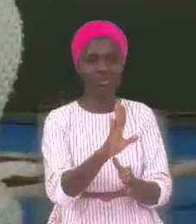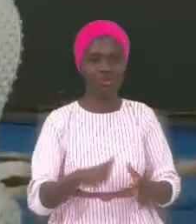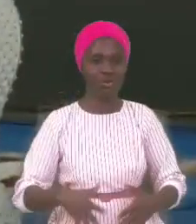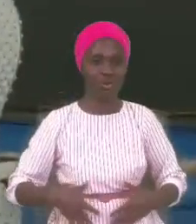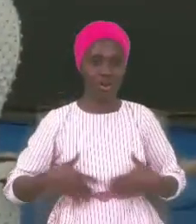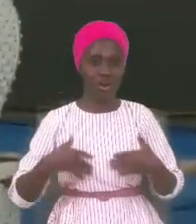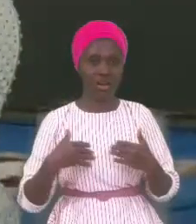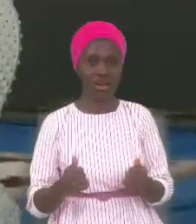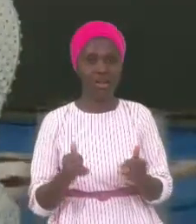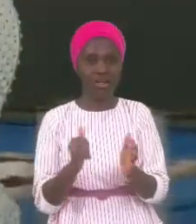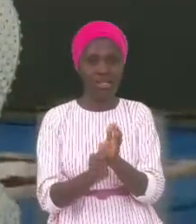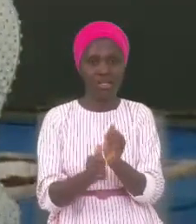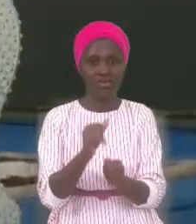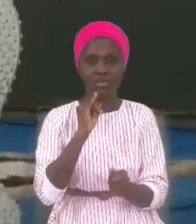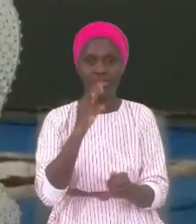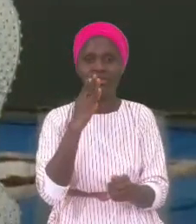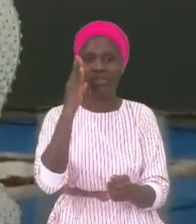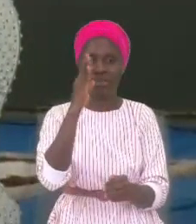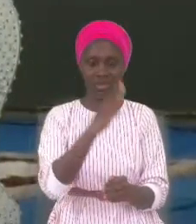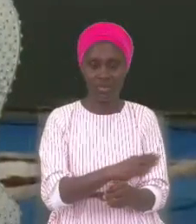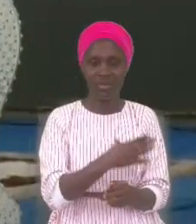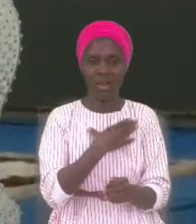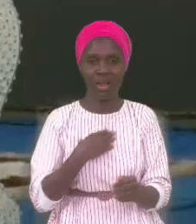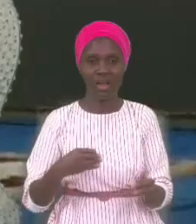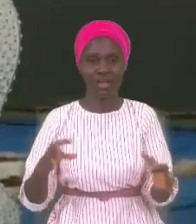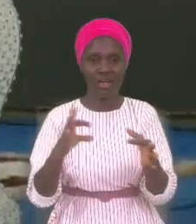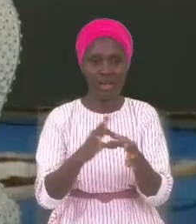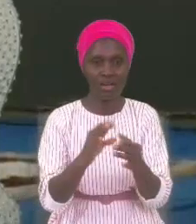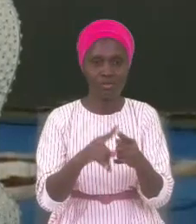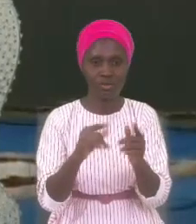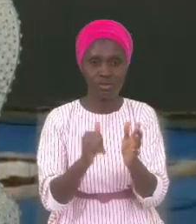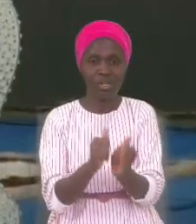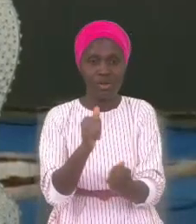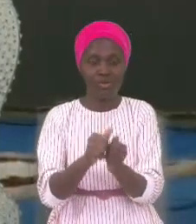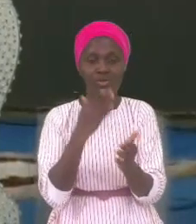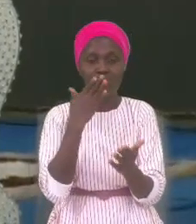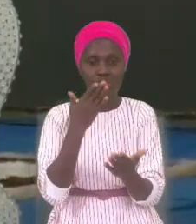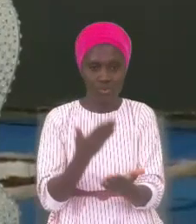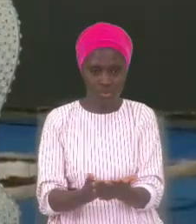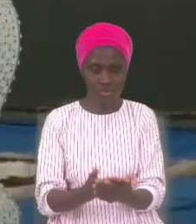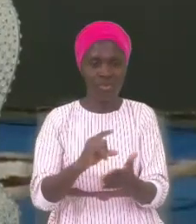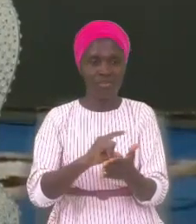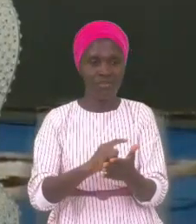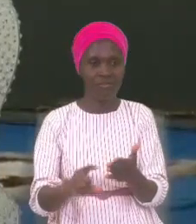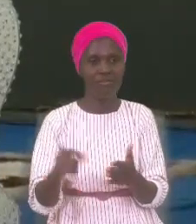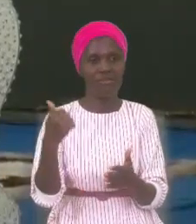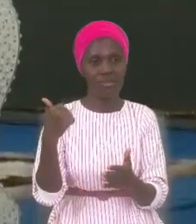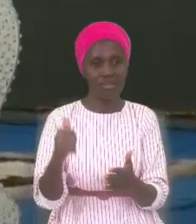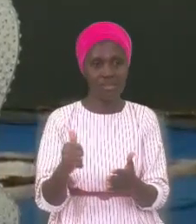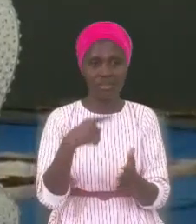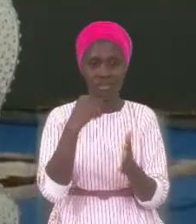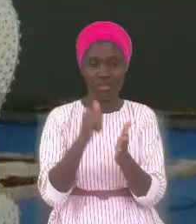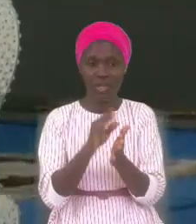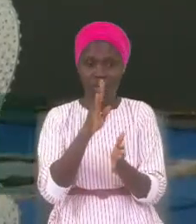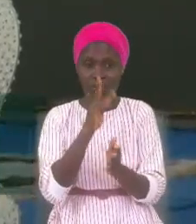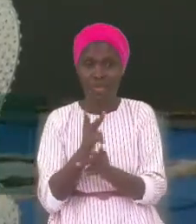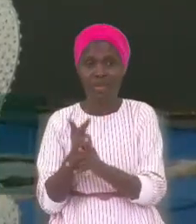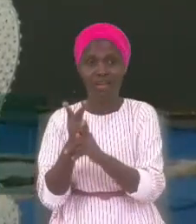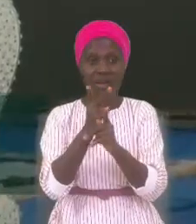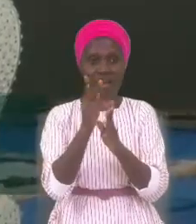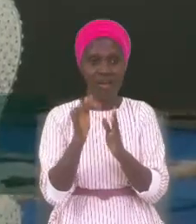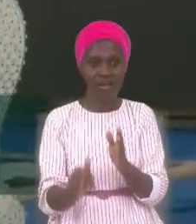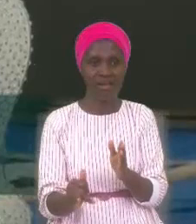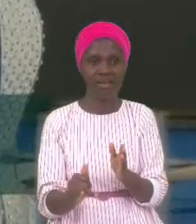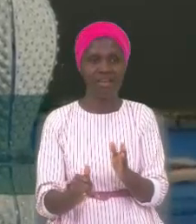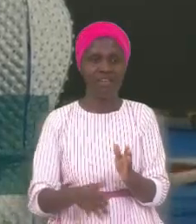evil, cleave to that which is good. And then in verse 10 says, be kindly affectioned.